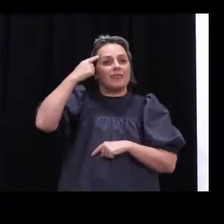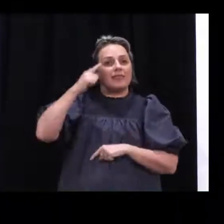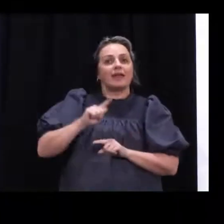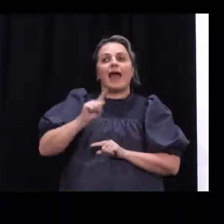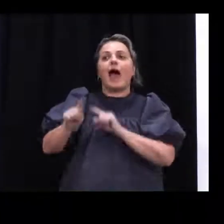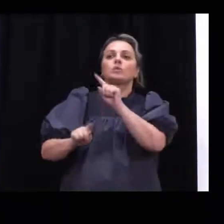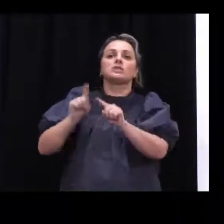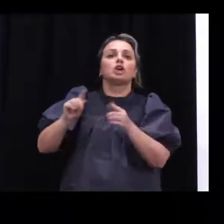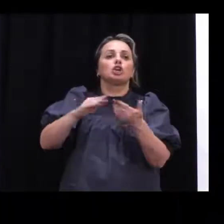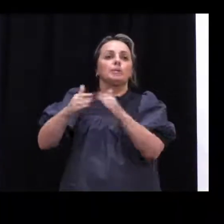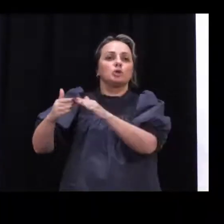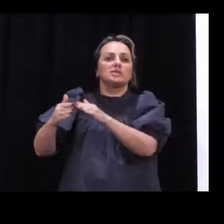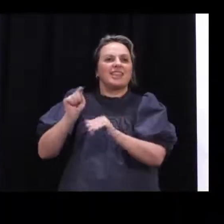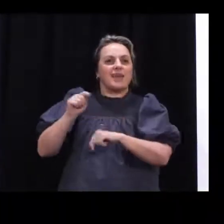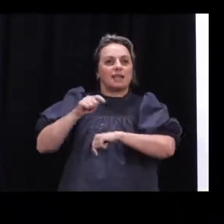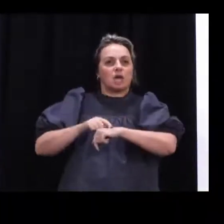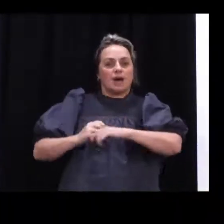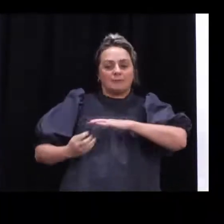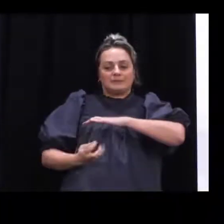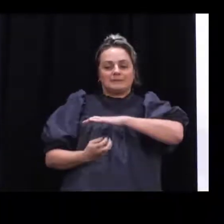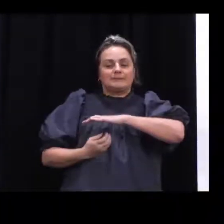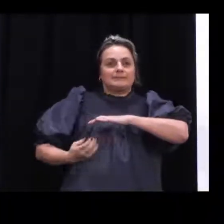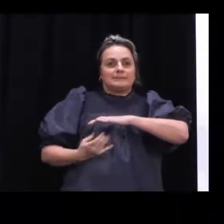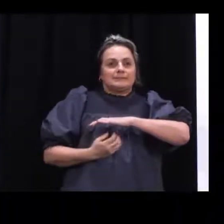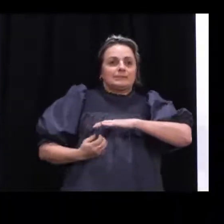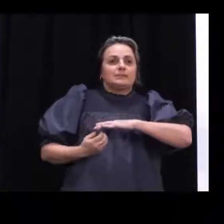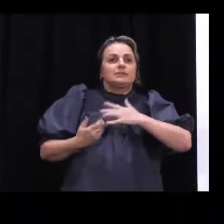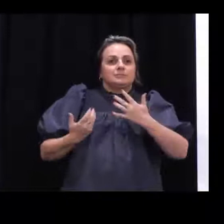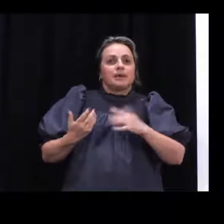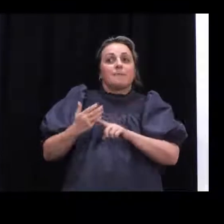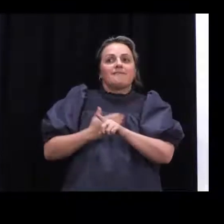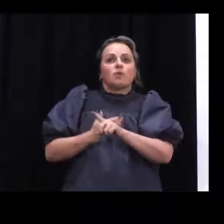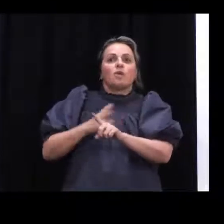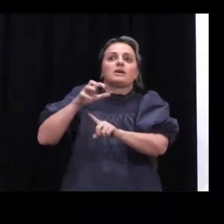community in the time before they were diagnosed.